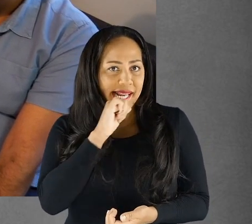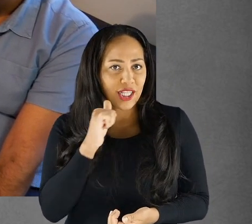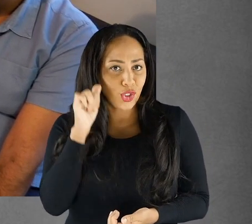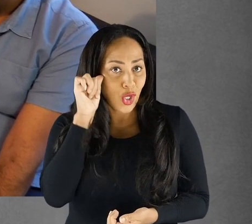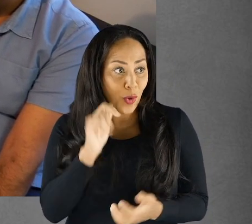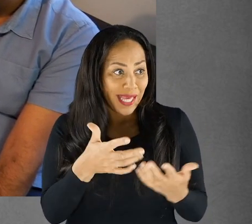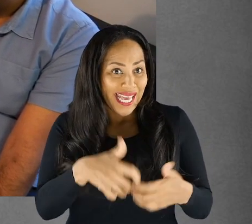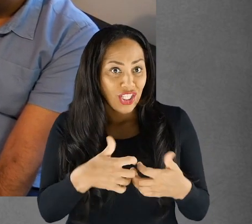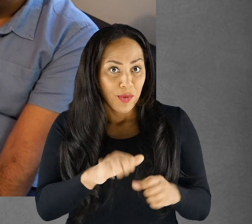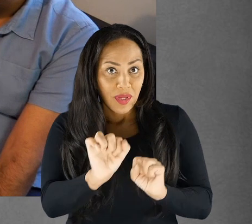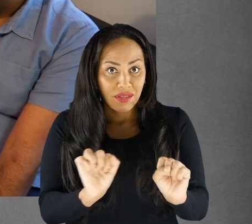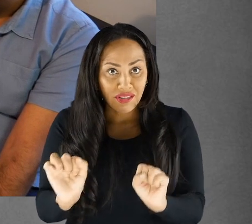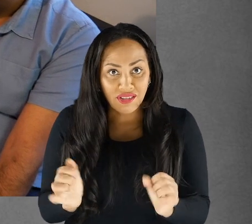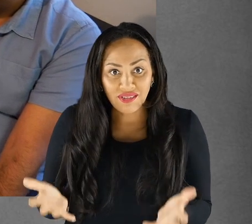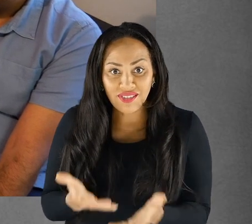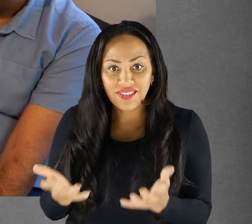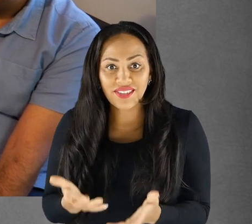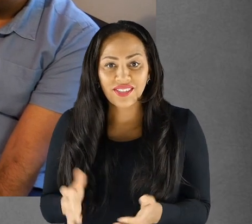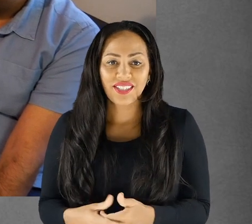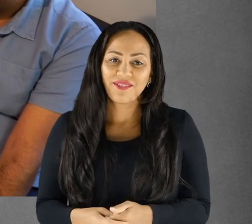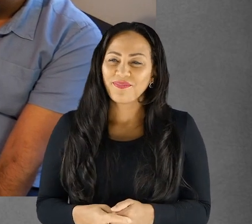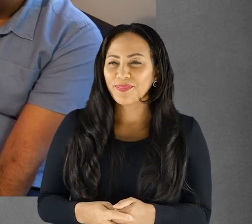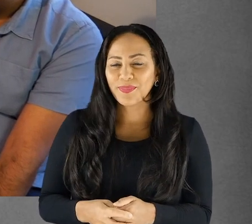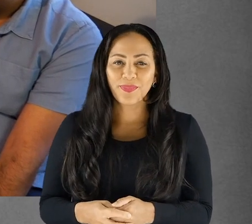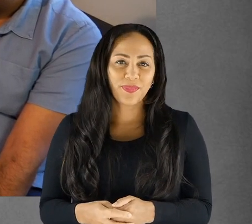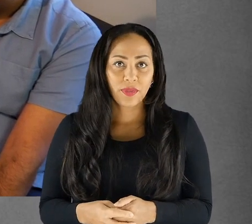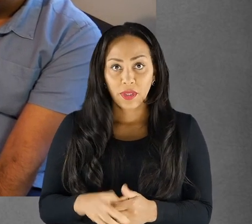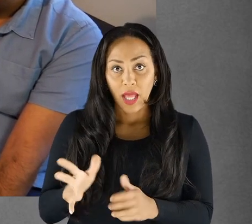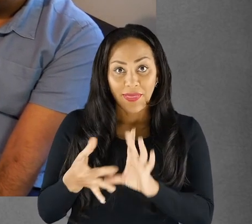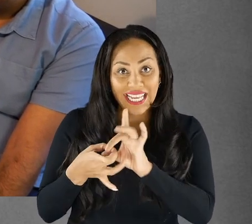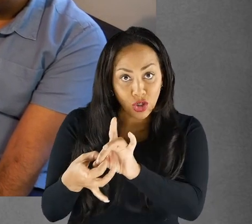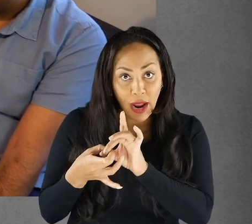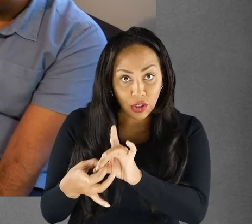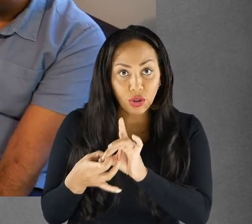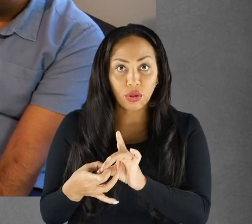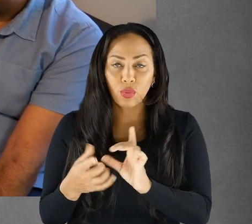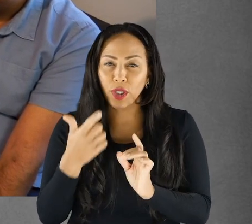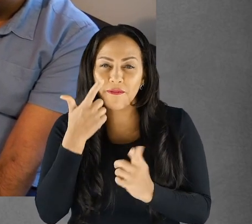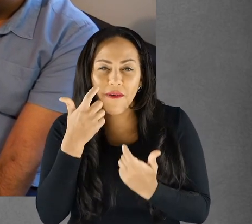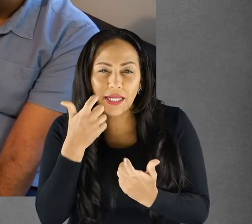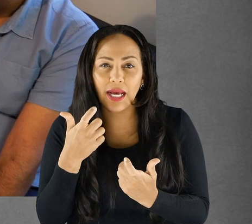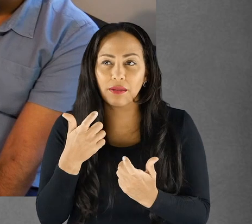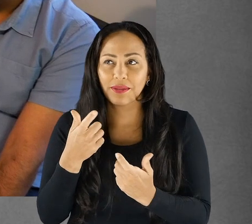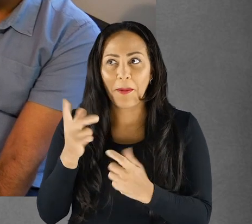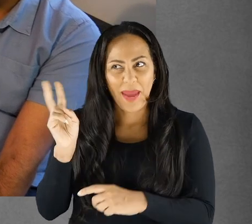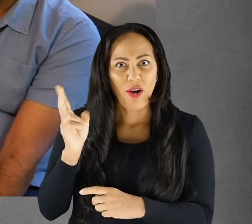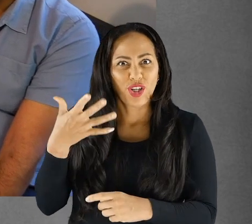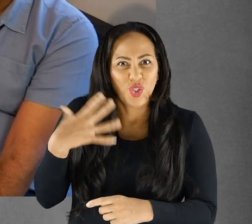were, and we weren't sure, would have been nice if more interaction, they could find out, like, and they want them to learn things, and it was